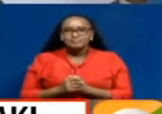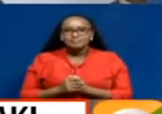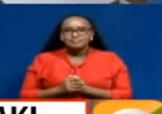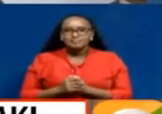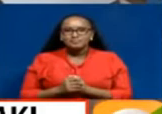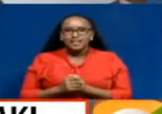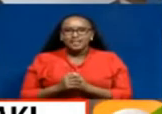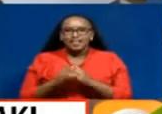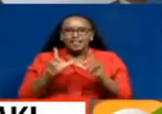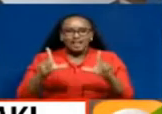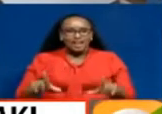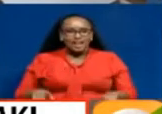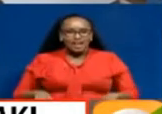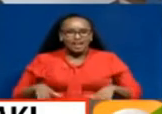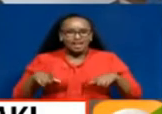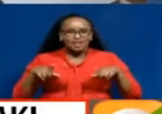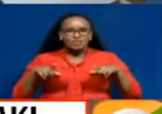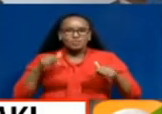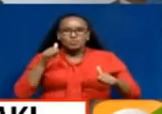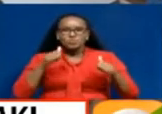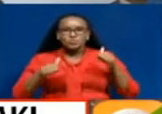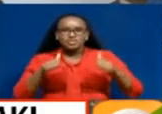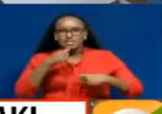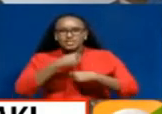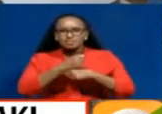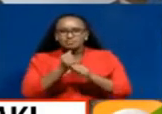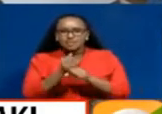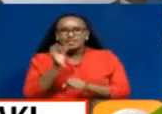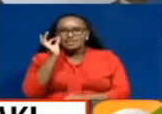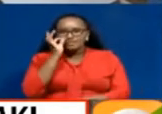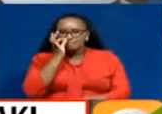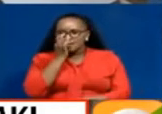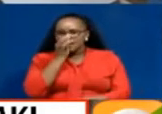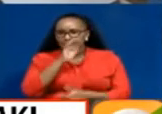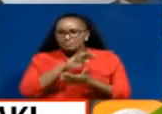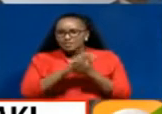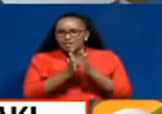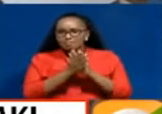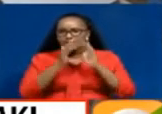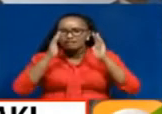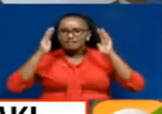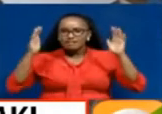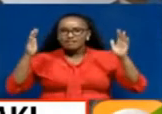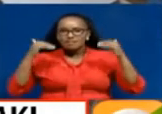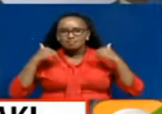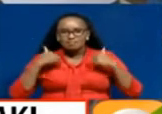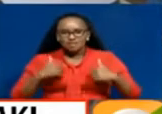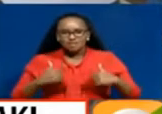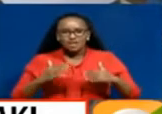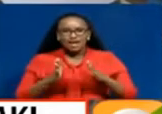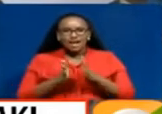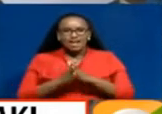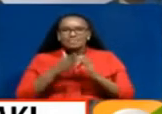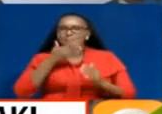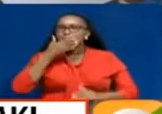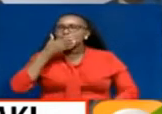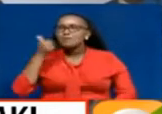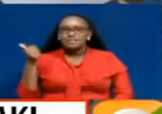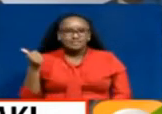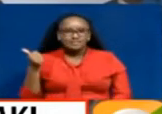a journey that made him a great scholar and the finest